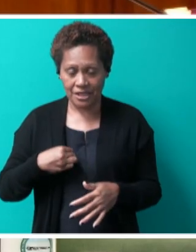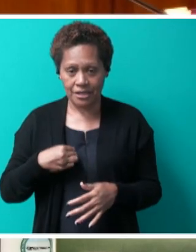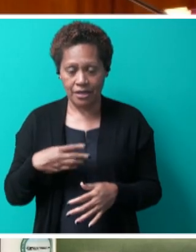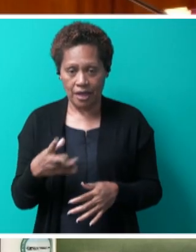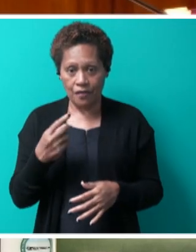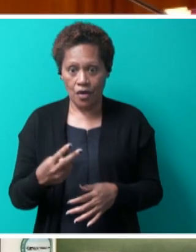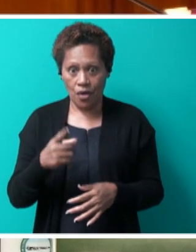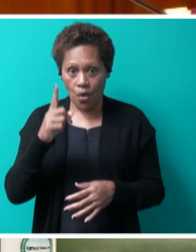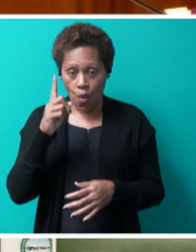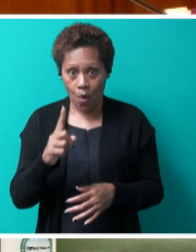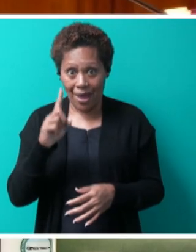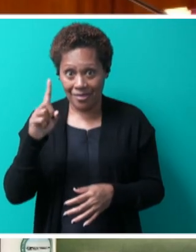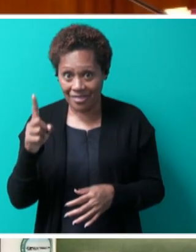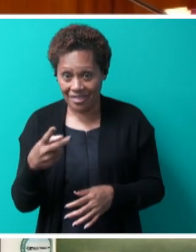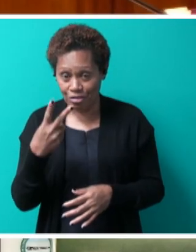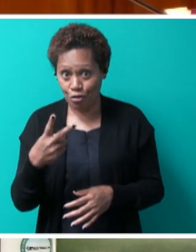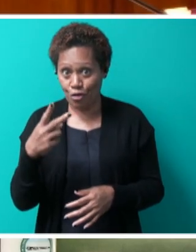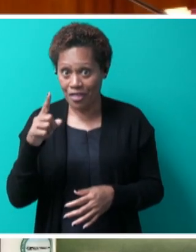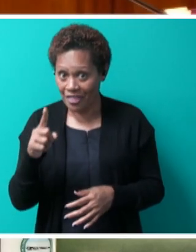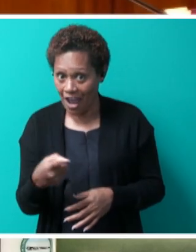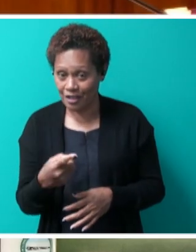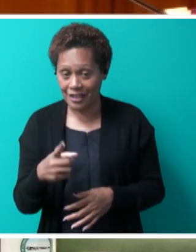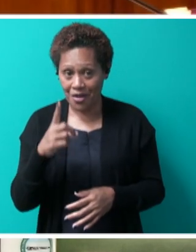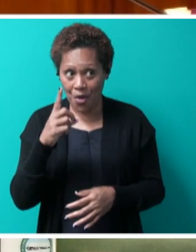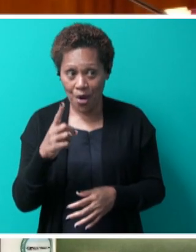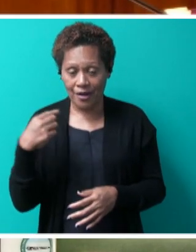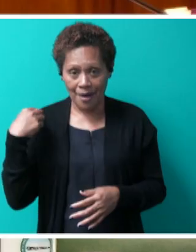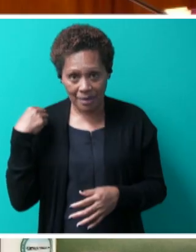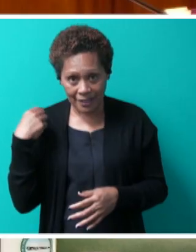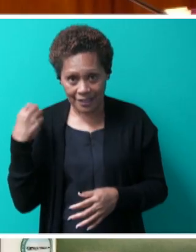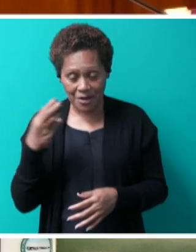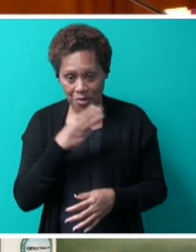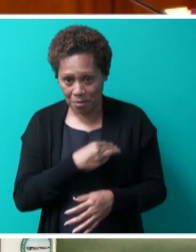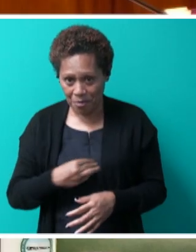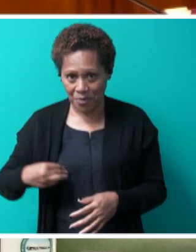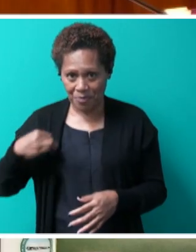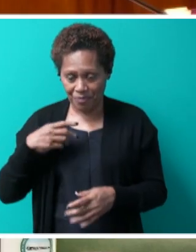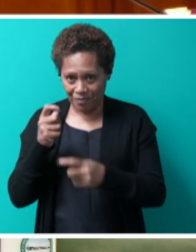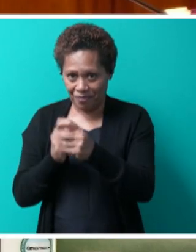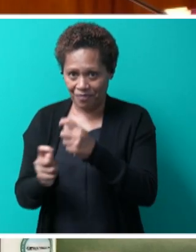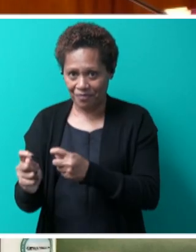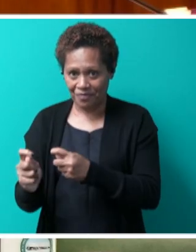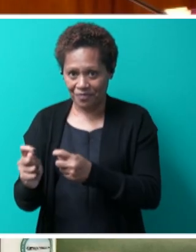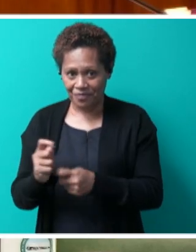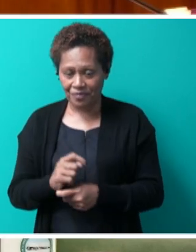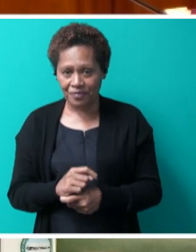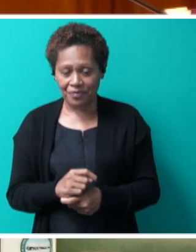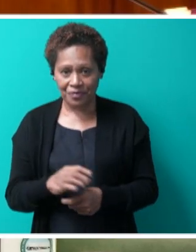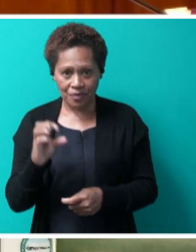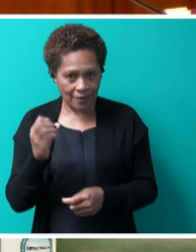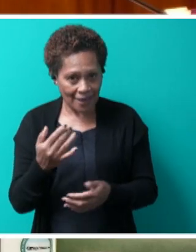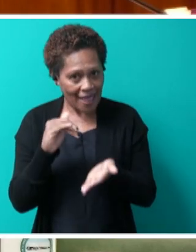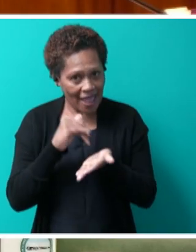rau na leoni bonua e na kena kire na donon dolu na grant na Ministry of Trade. Era sabu kita langa e donon